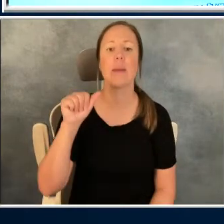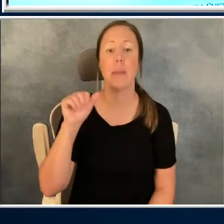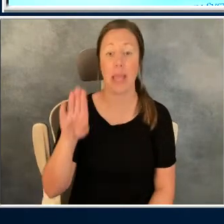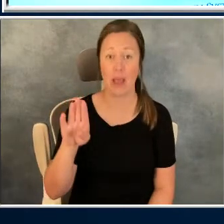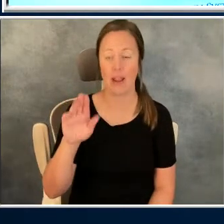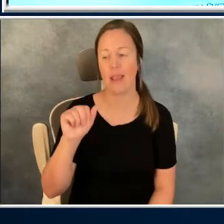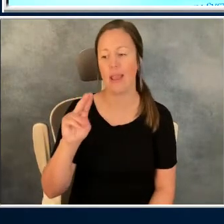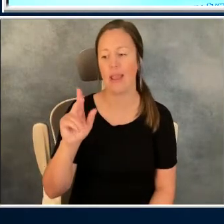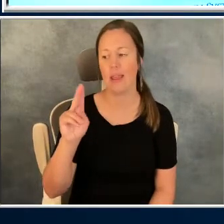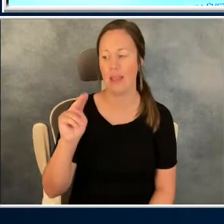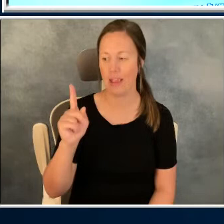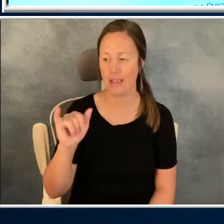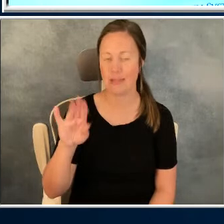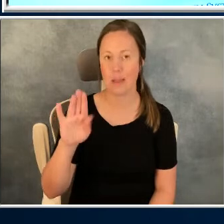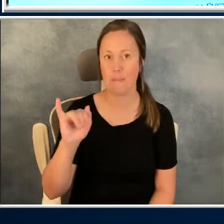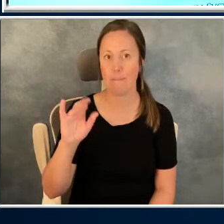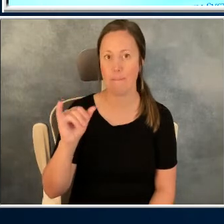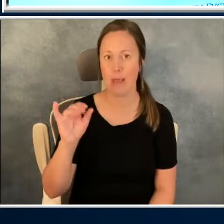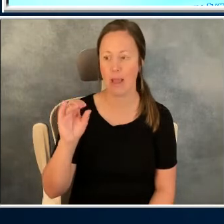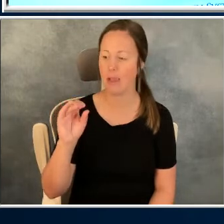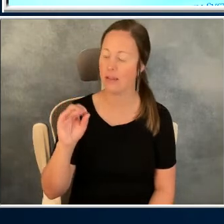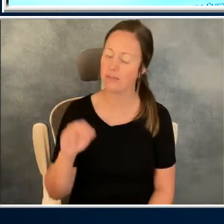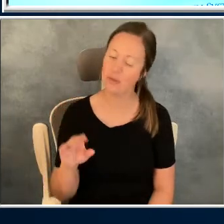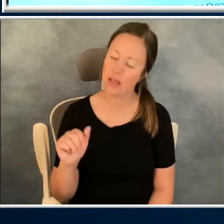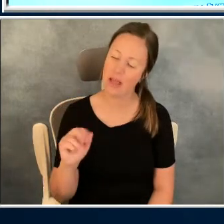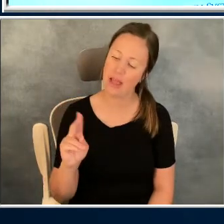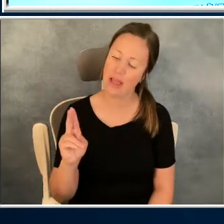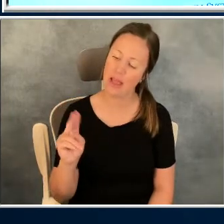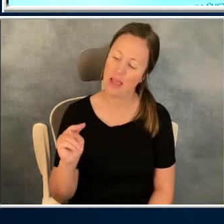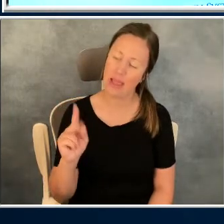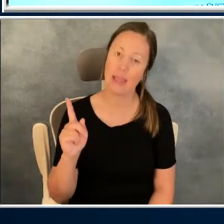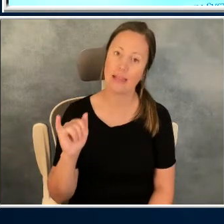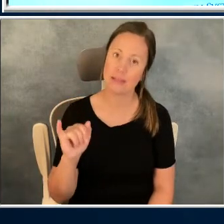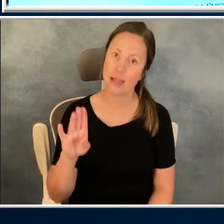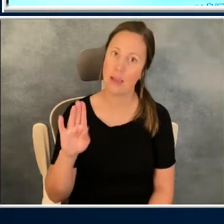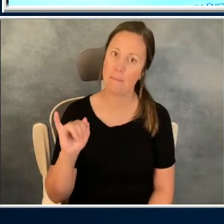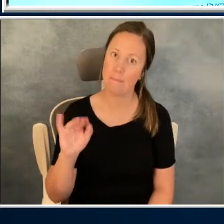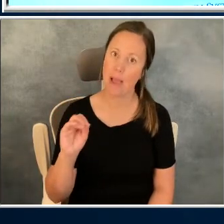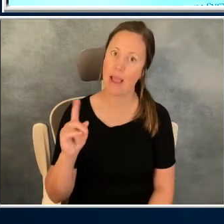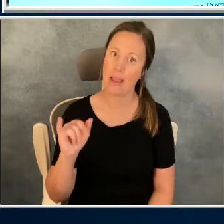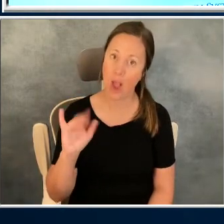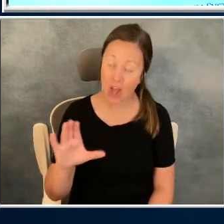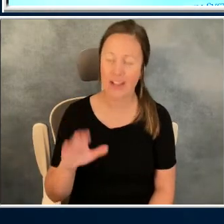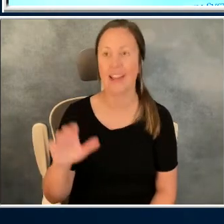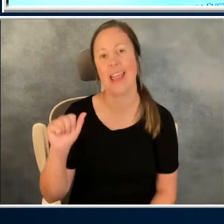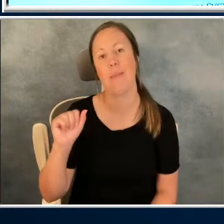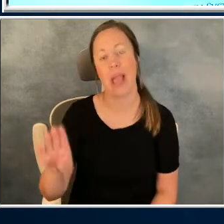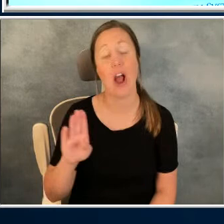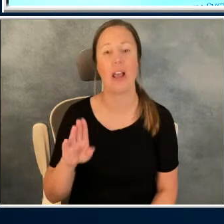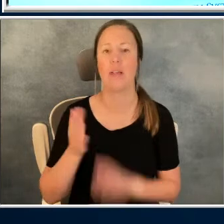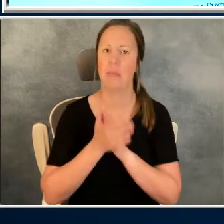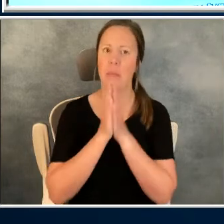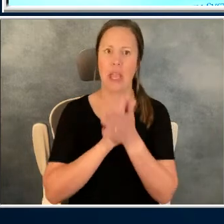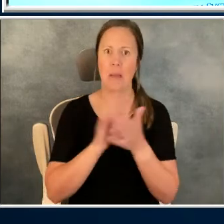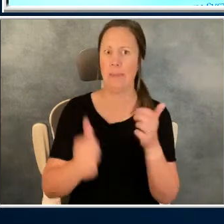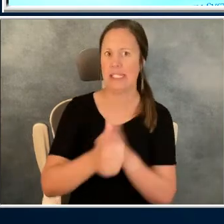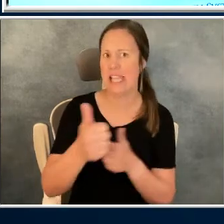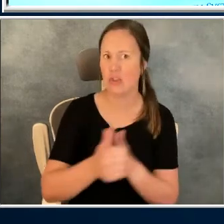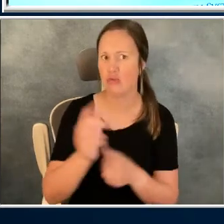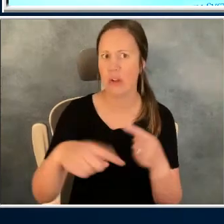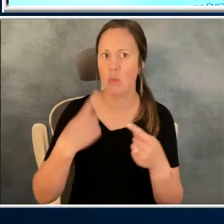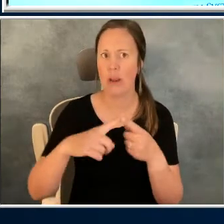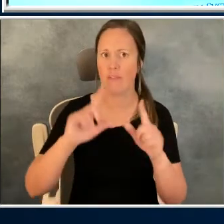only drug that become dangerous once they expire. Like, I think she's saying, you had mentioned that they get less effective. That's right. And I